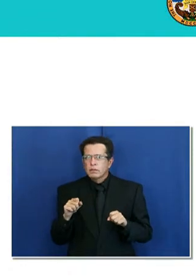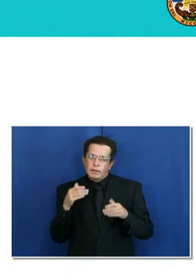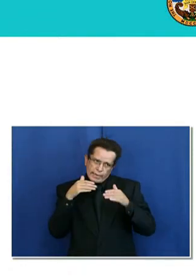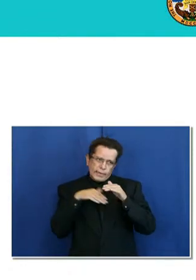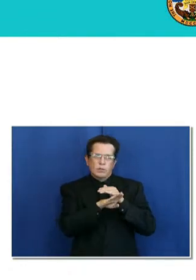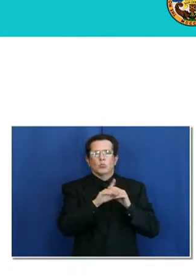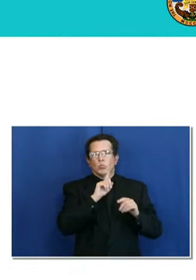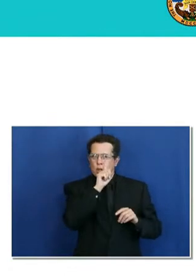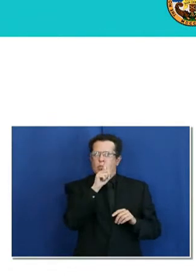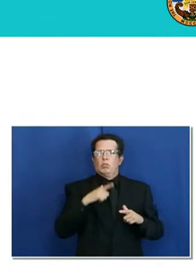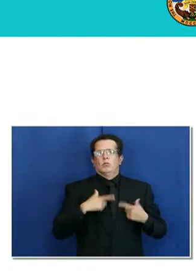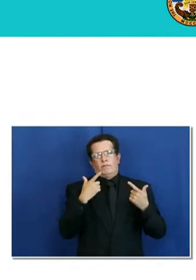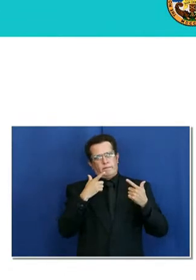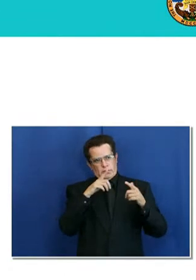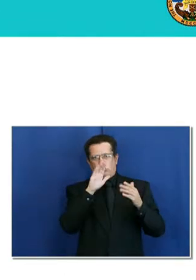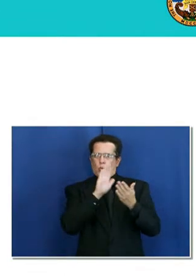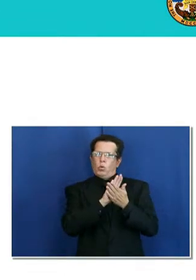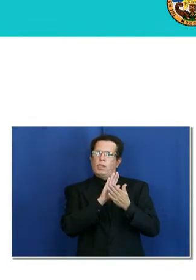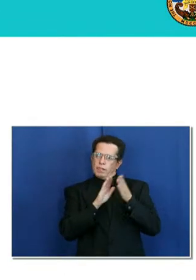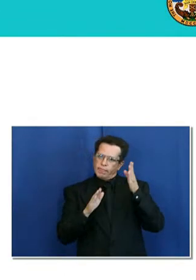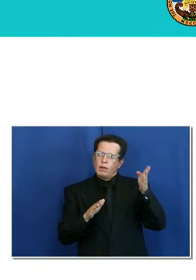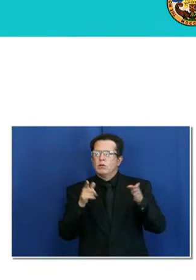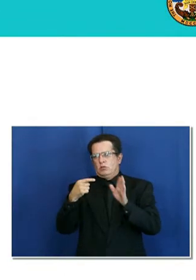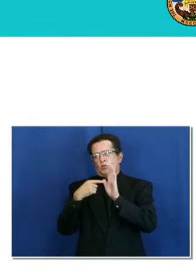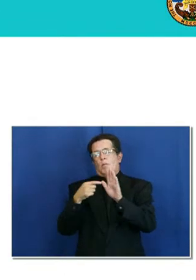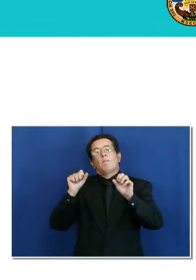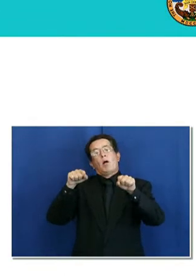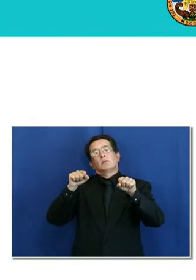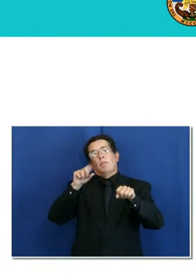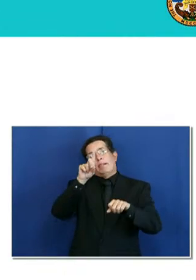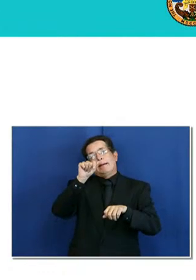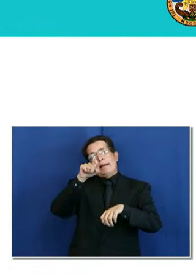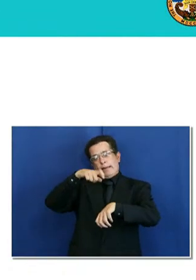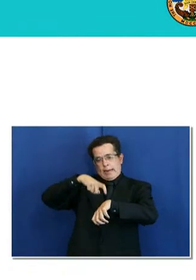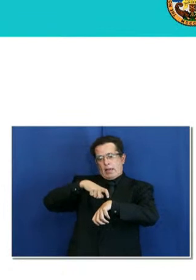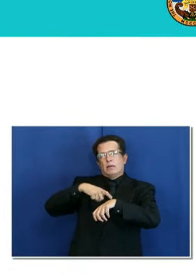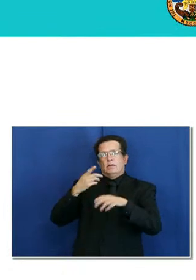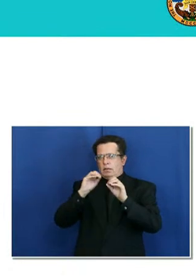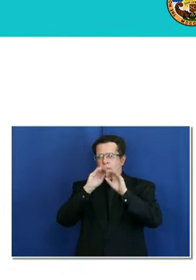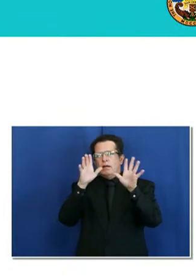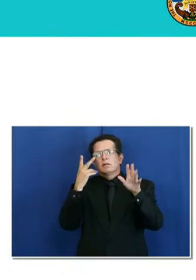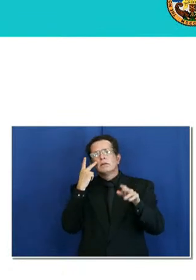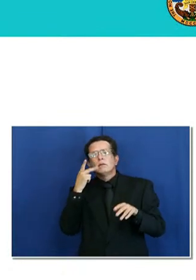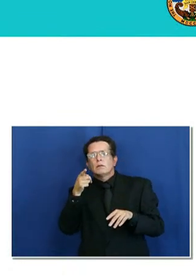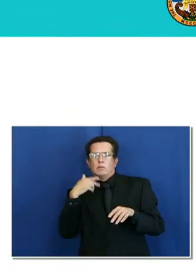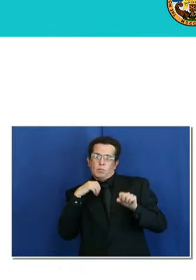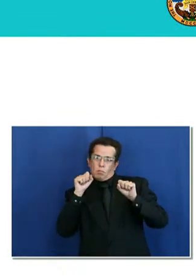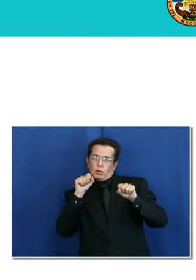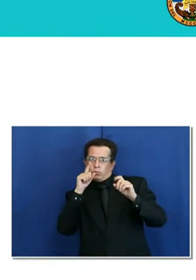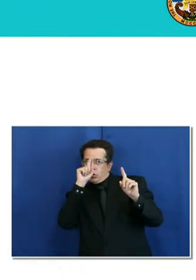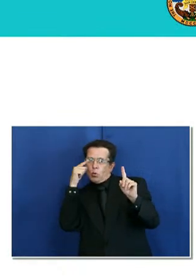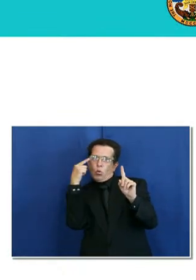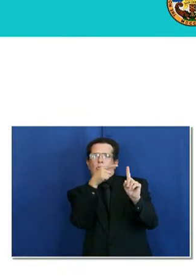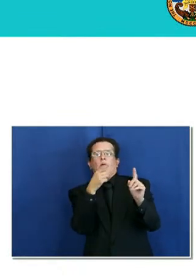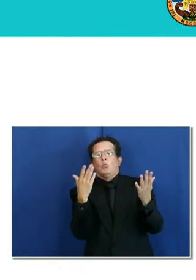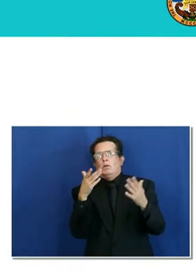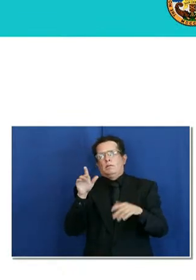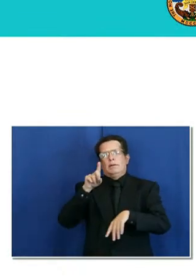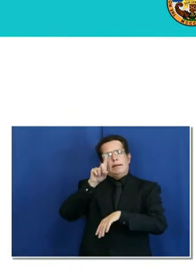In the next slide, this just shows the actual dates so that everyone is clear on when our new